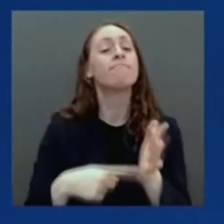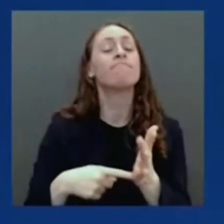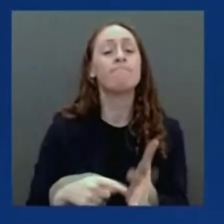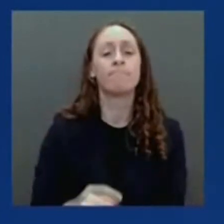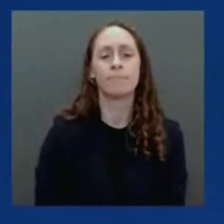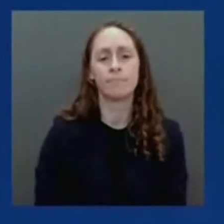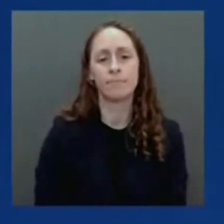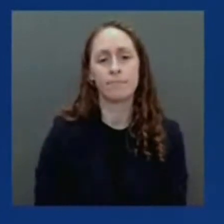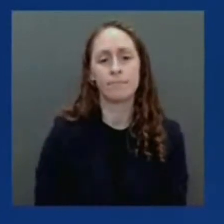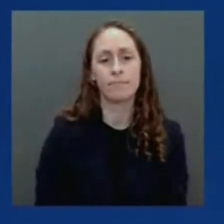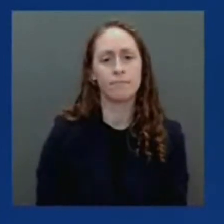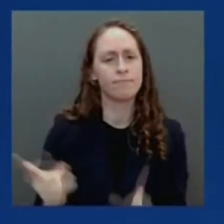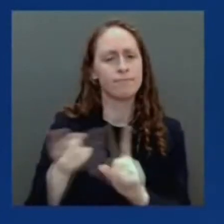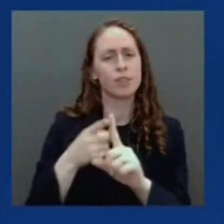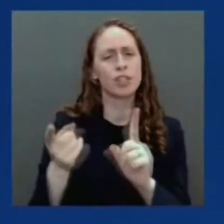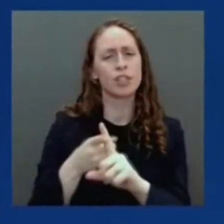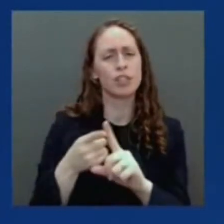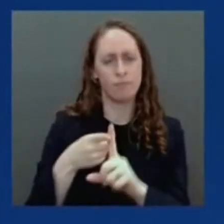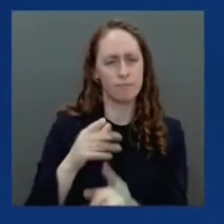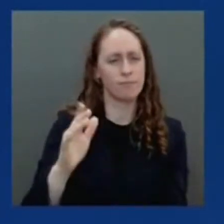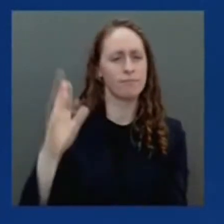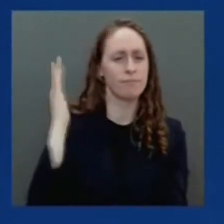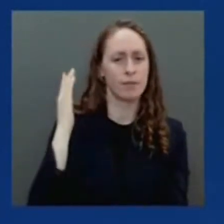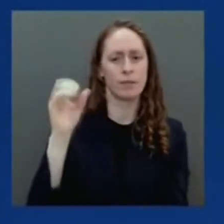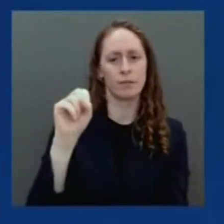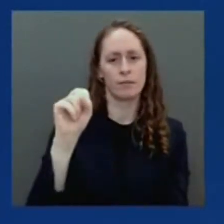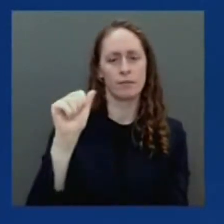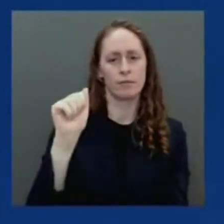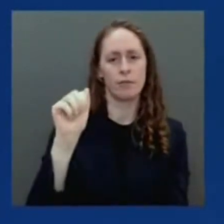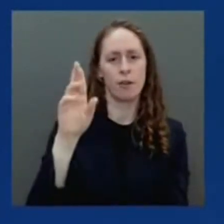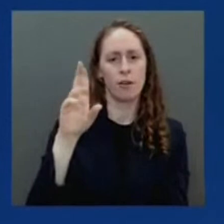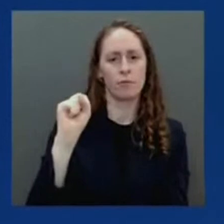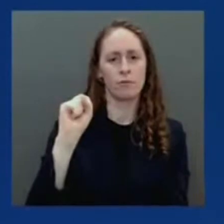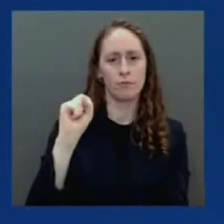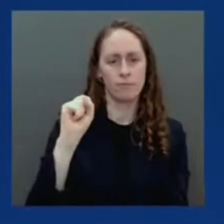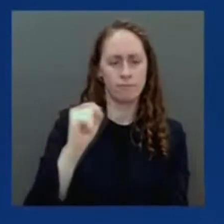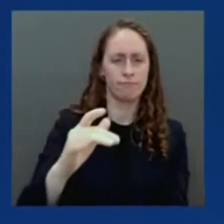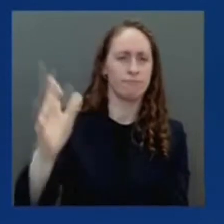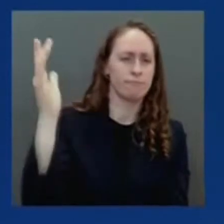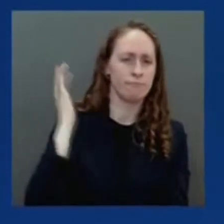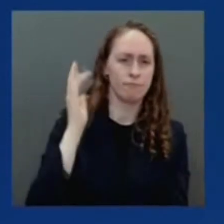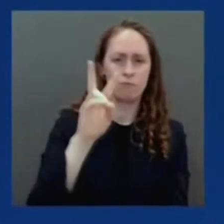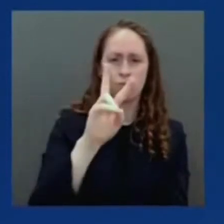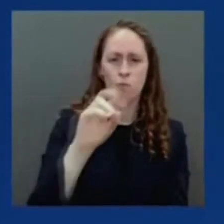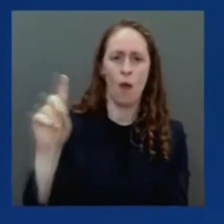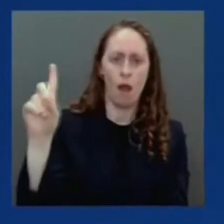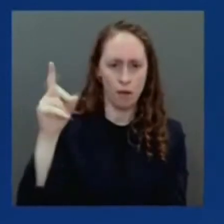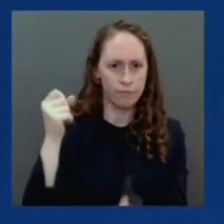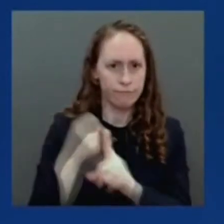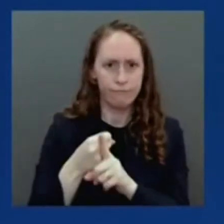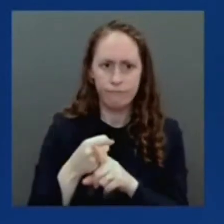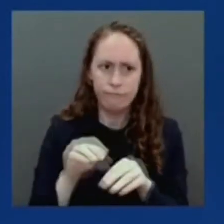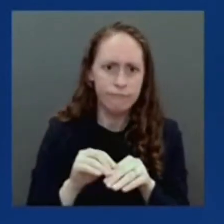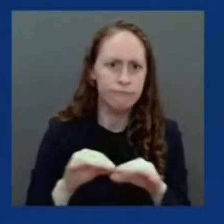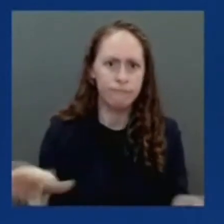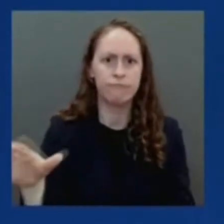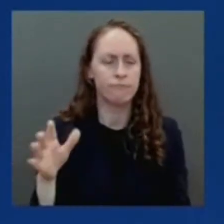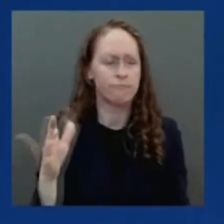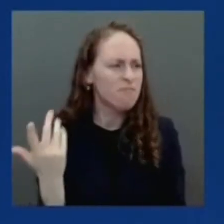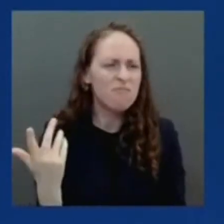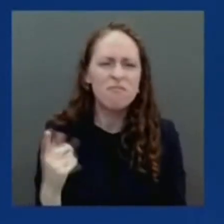and 2003. And there was a mystery about how that happened. And then finally, after a lot of studies that actually